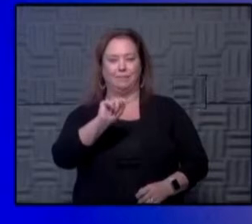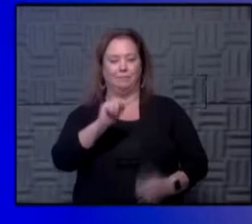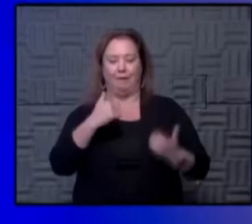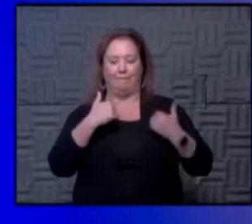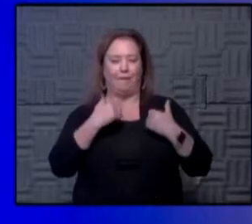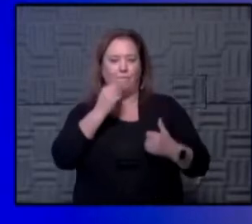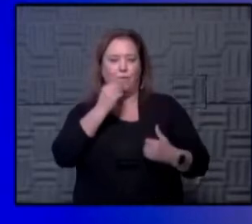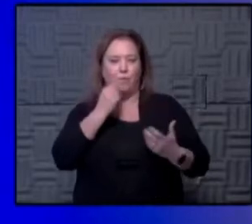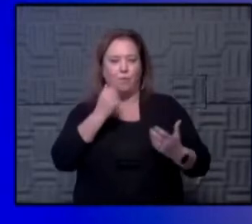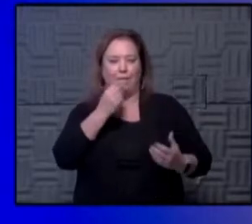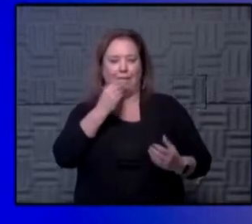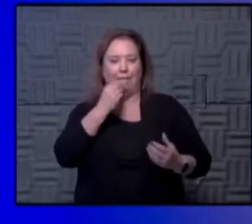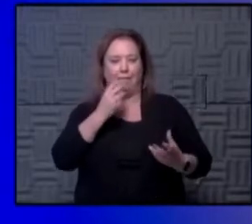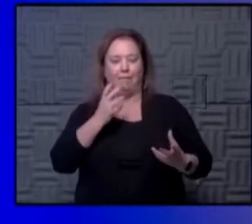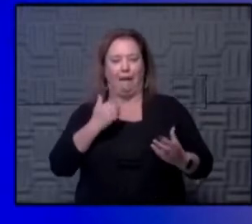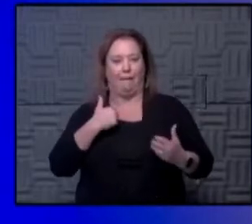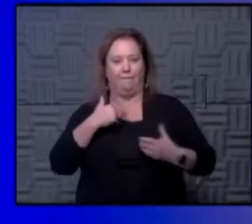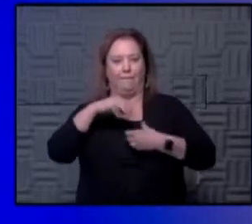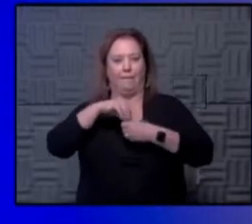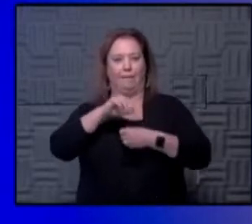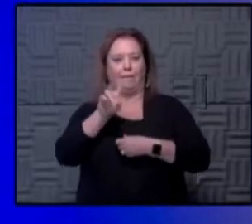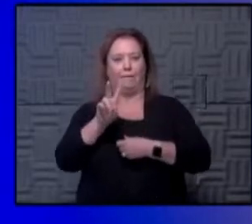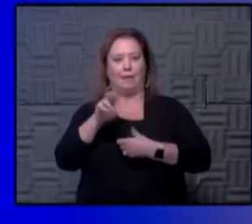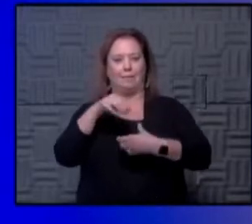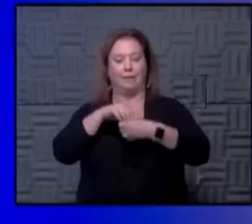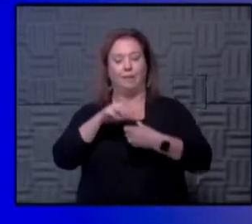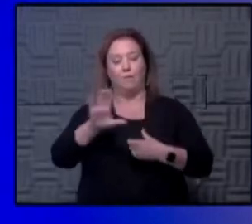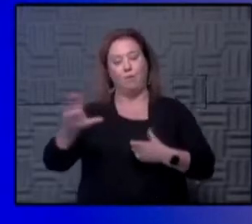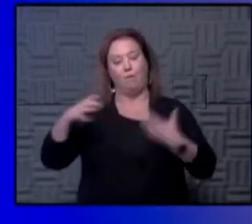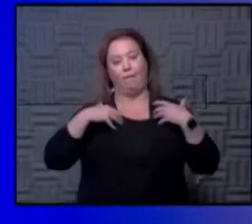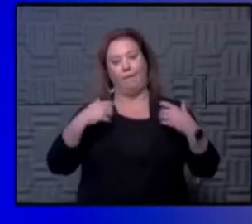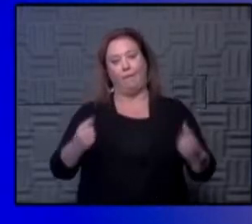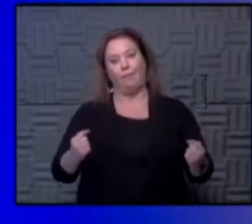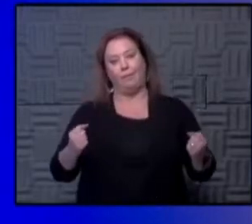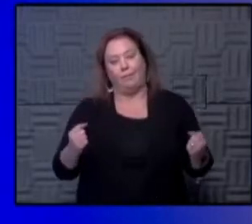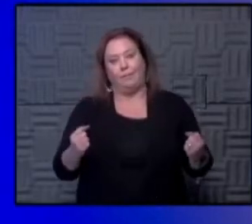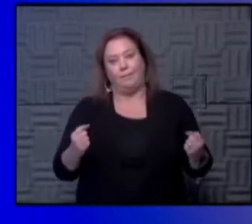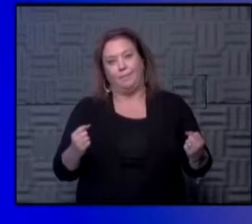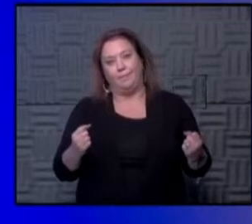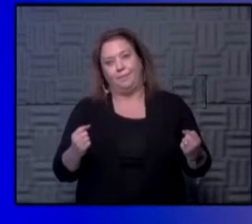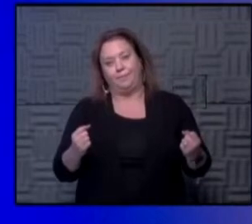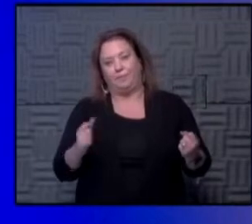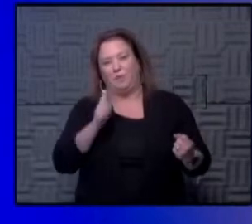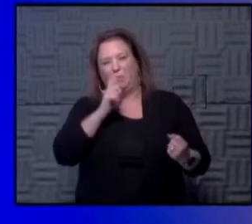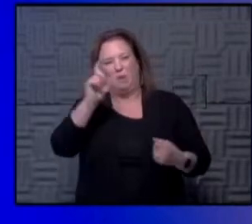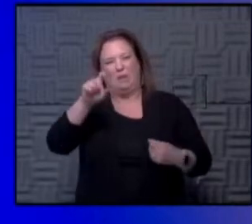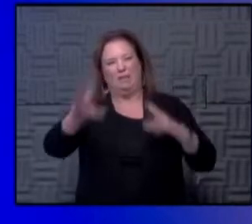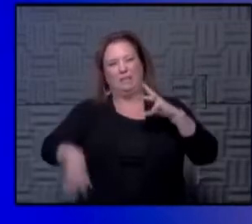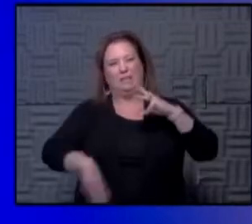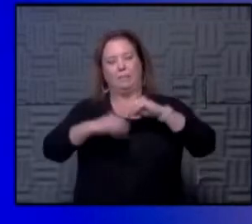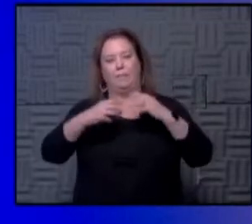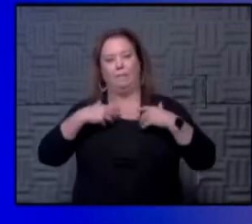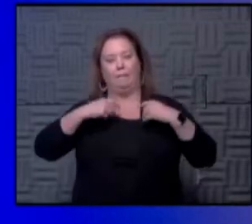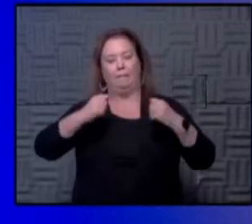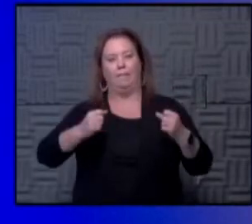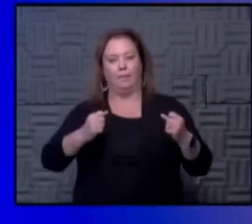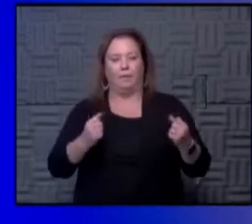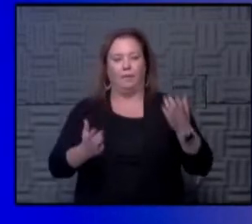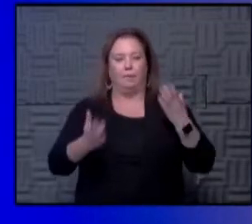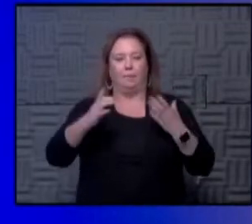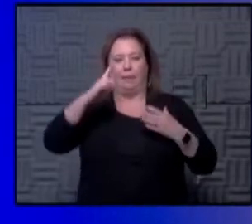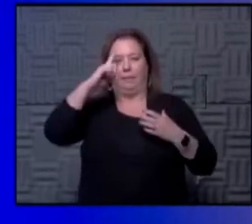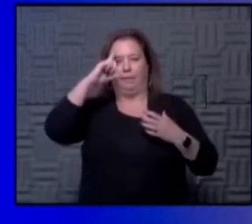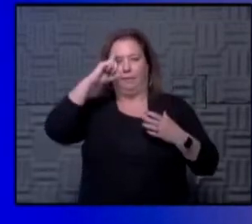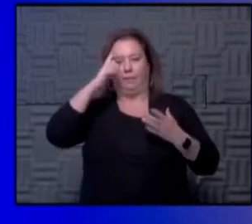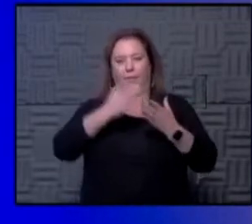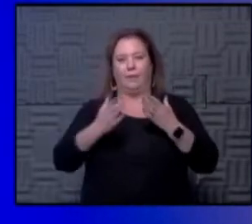things. I think for just pure health, we don't really need to supplement too much. There may be things you